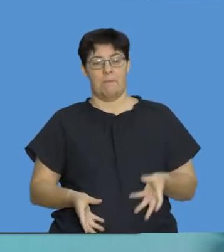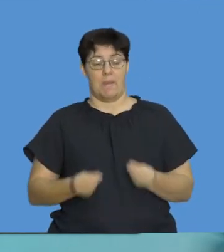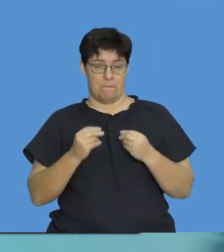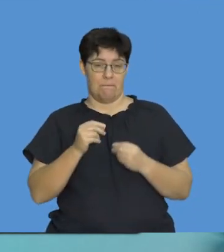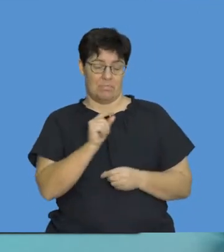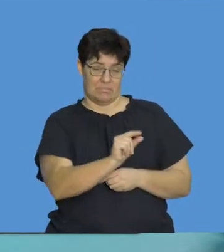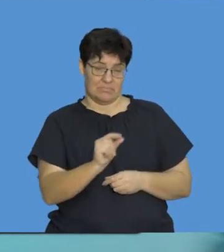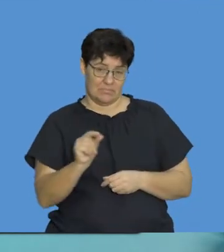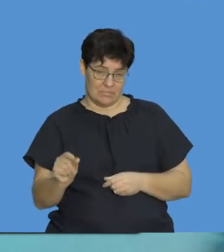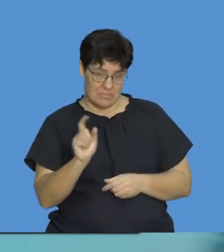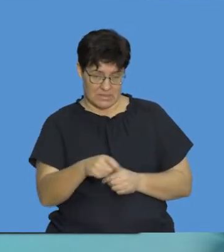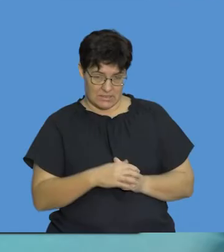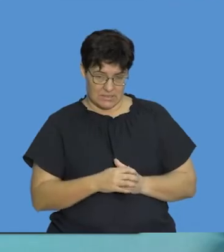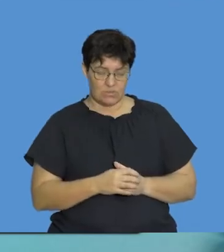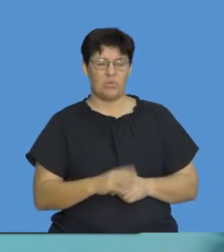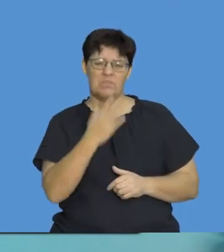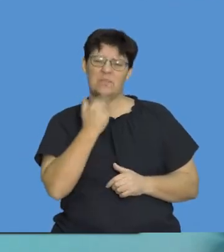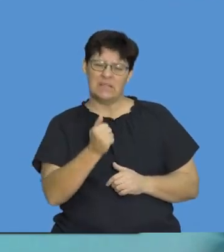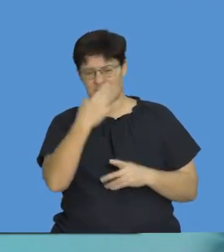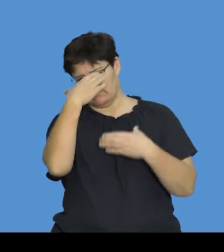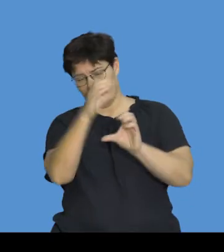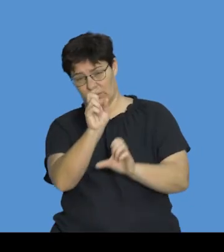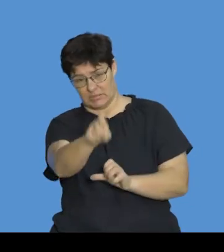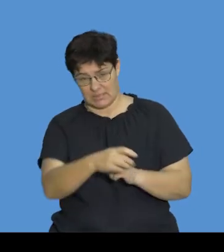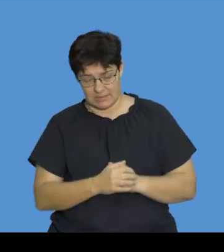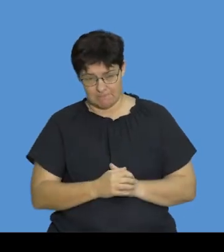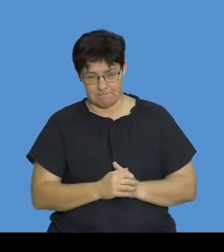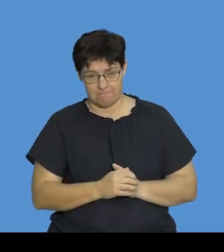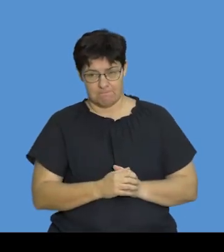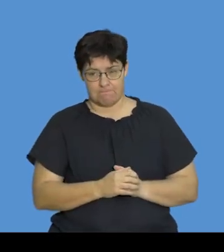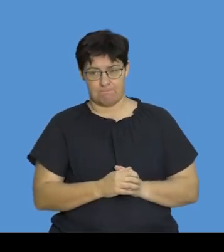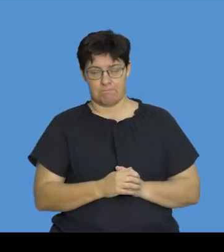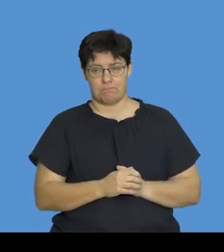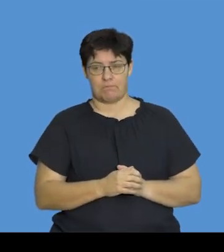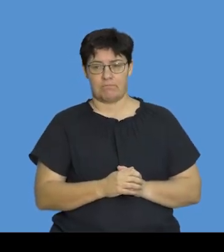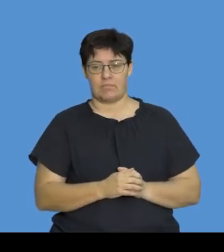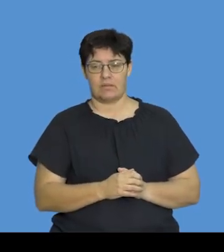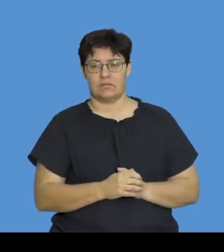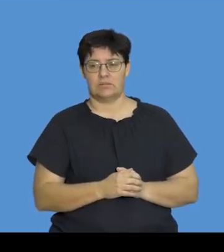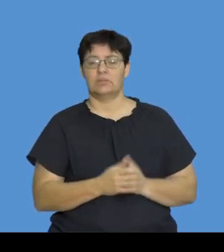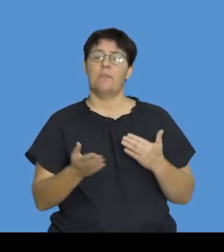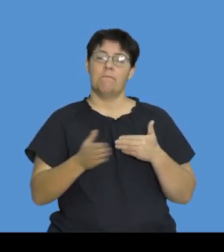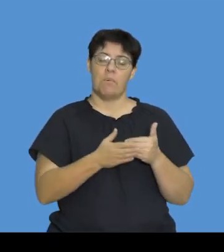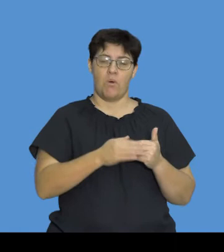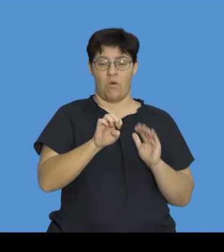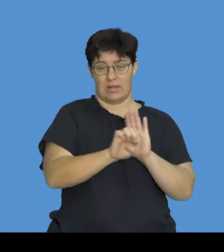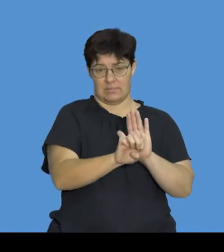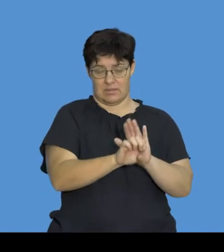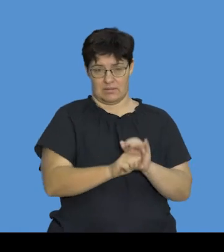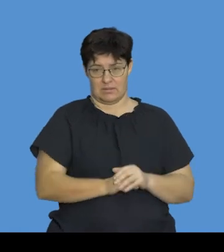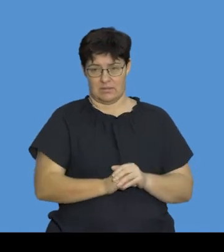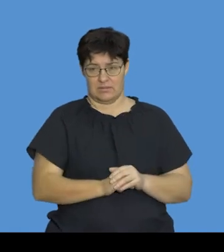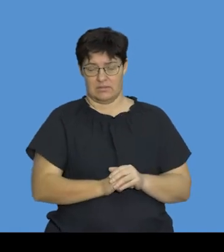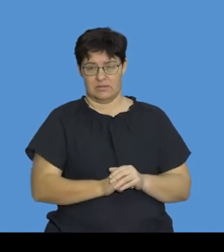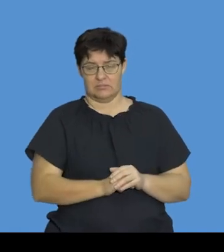that's one thing that you also need to please pay close attention to. Now, another example, which is part